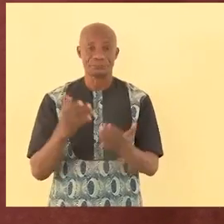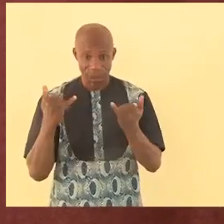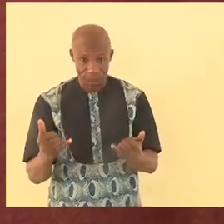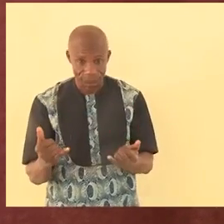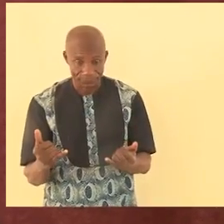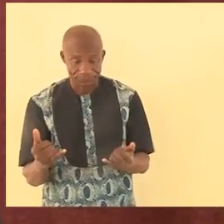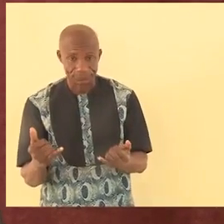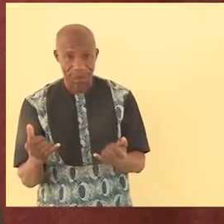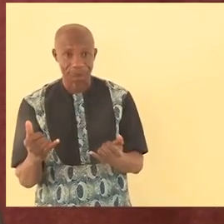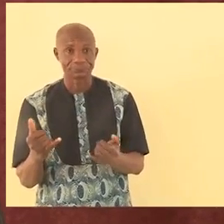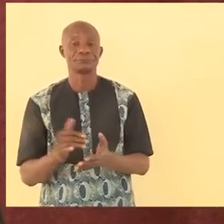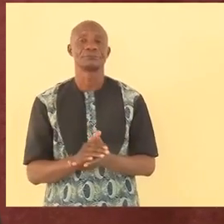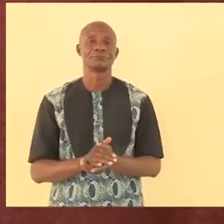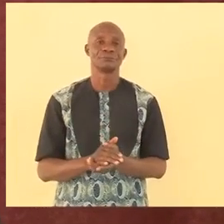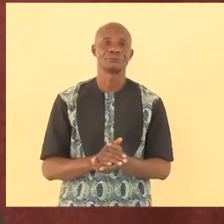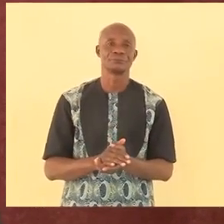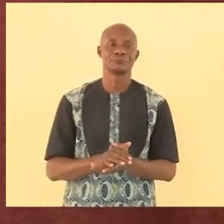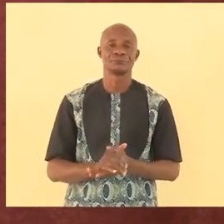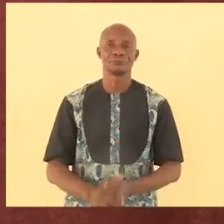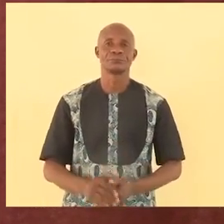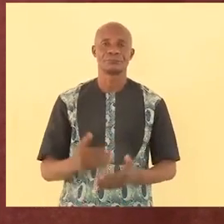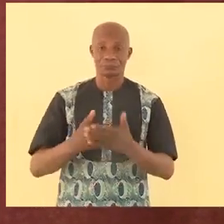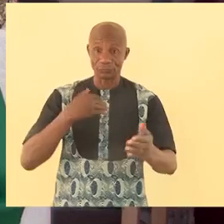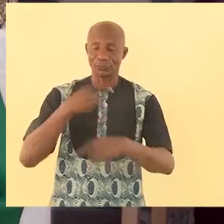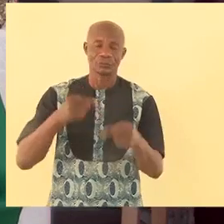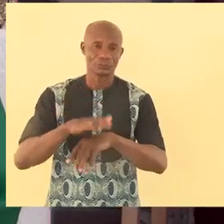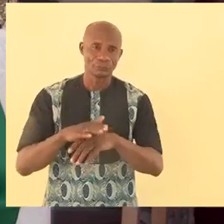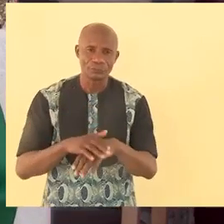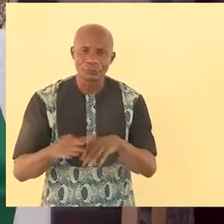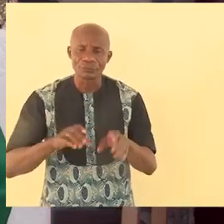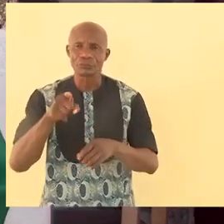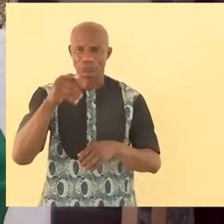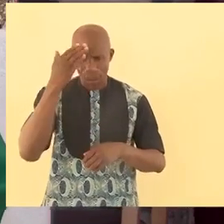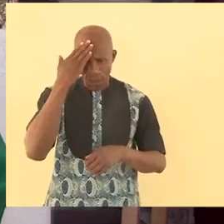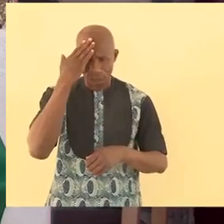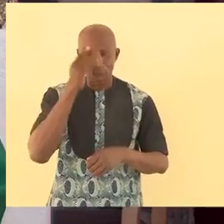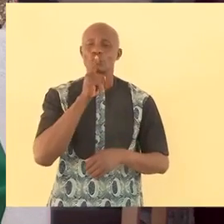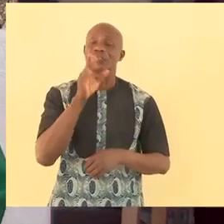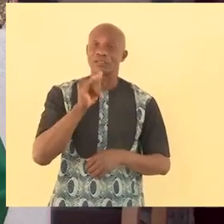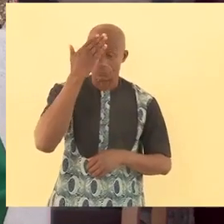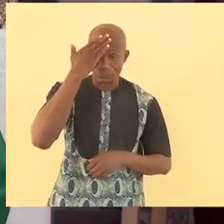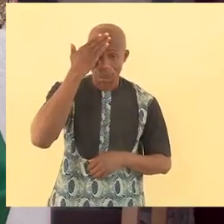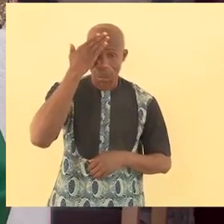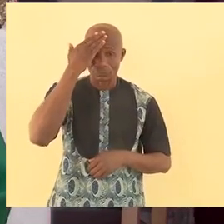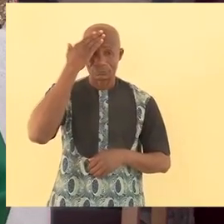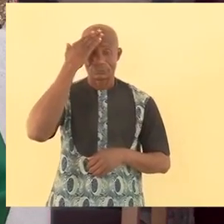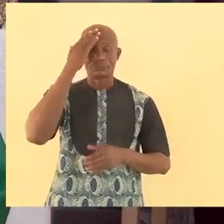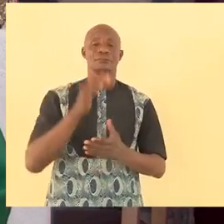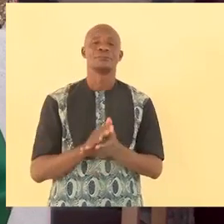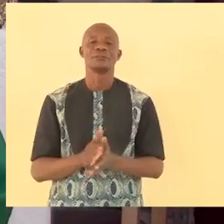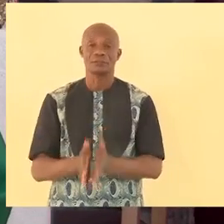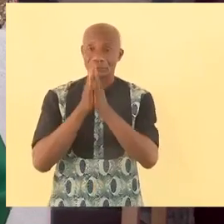result. Now, Father, year 2010. Just before you go on, do you really know that? I